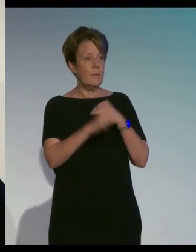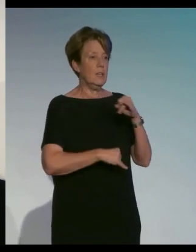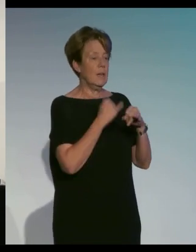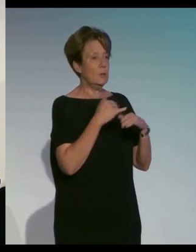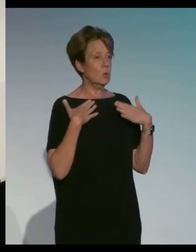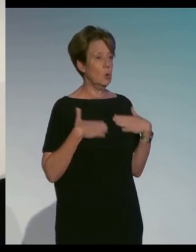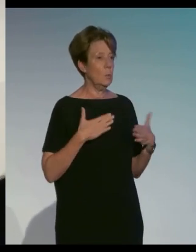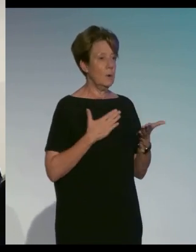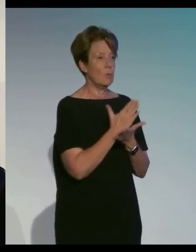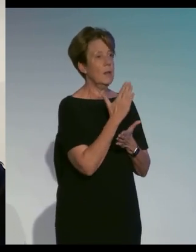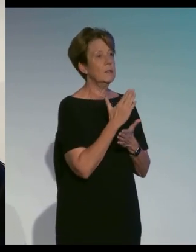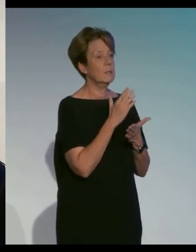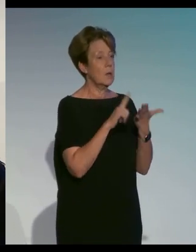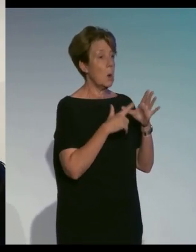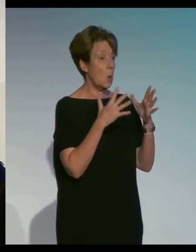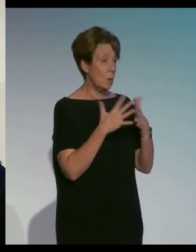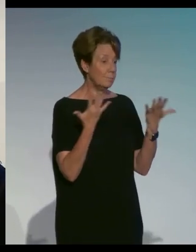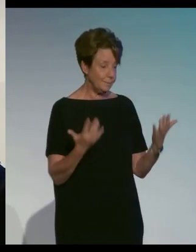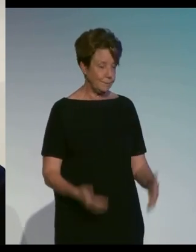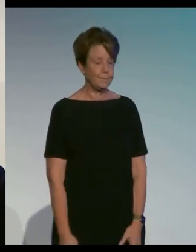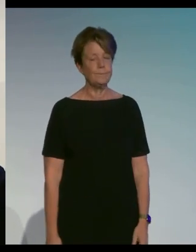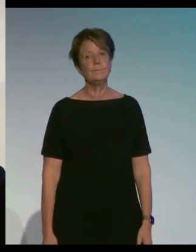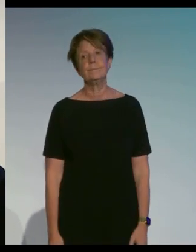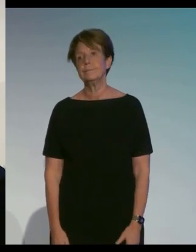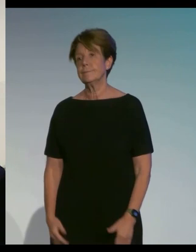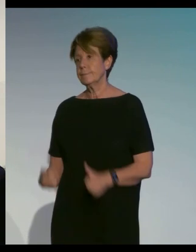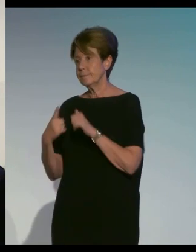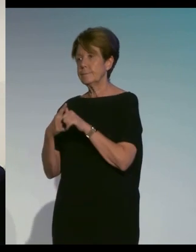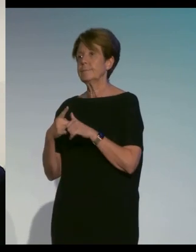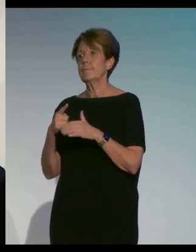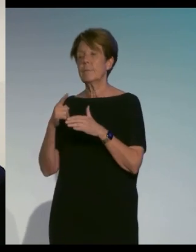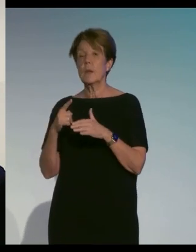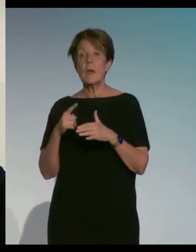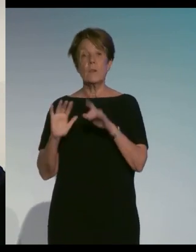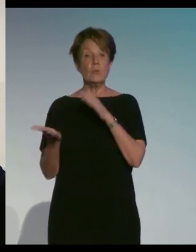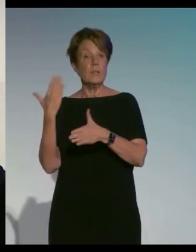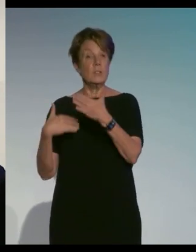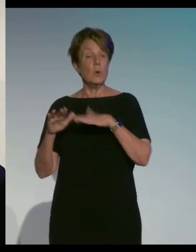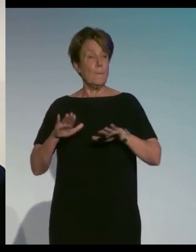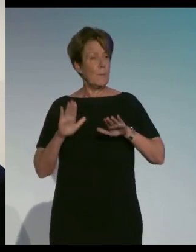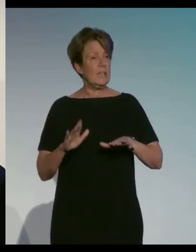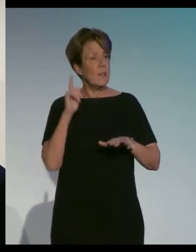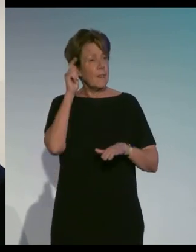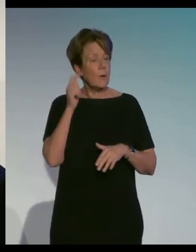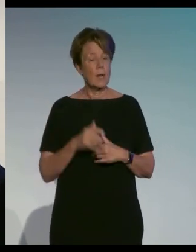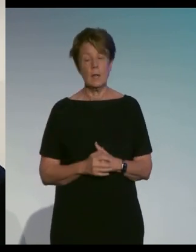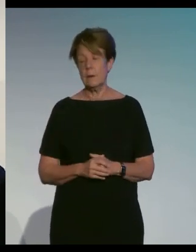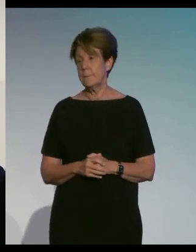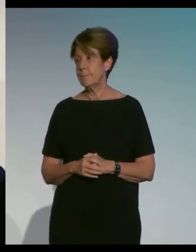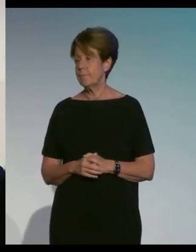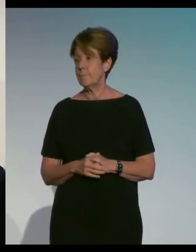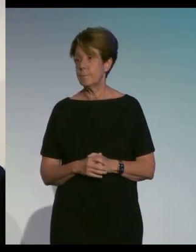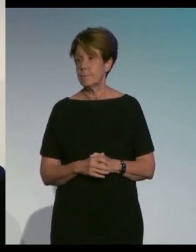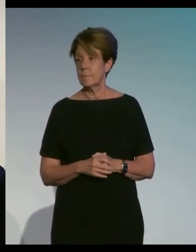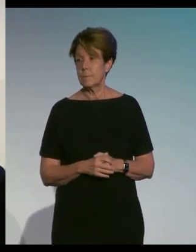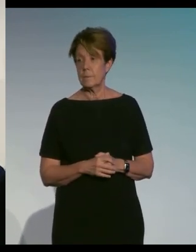law? Well, the limitations are that the traditional British theory, by the way, you know, I think it's,